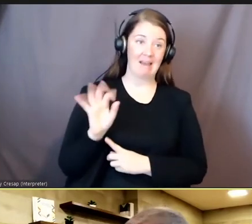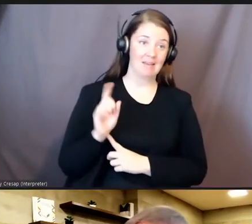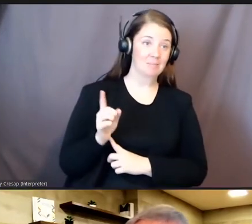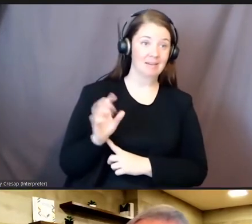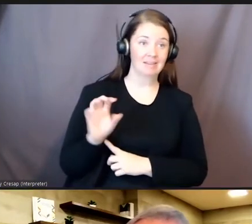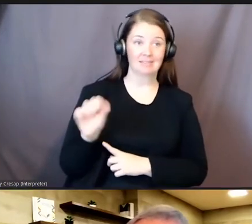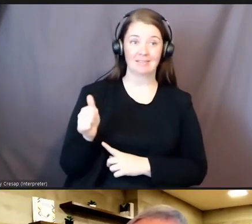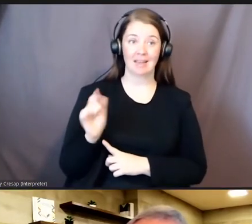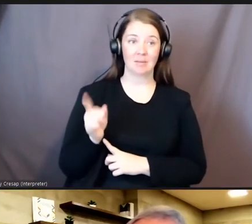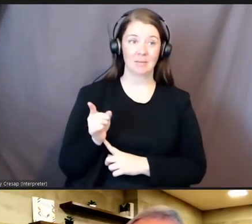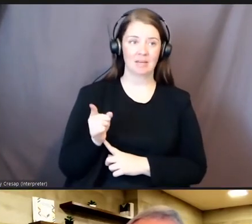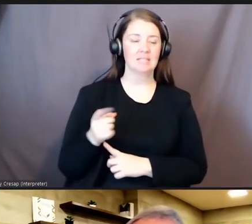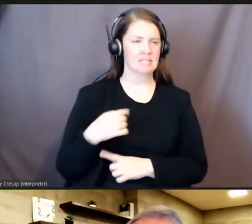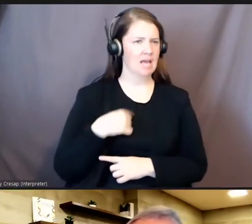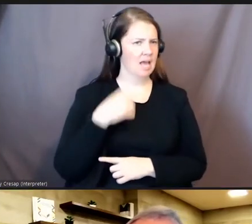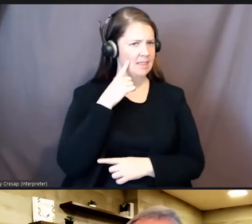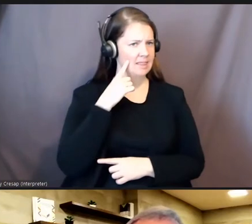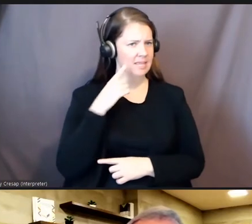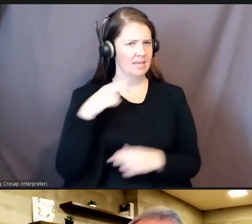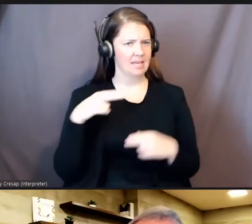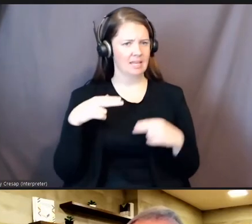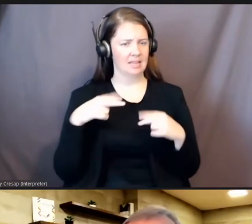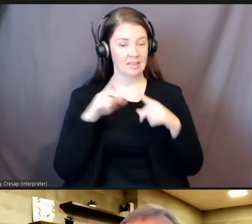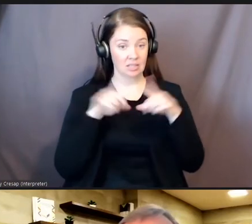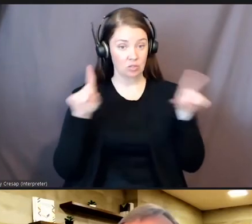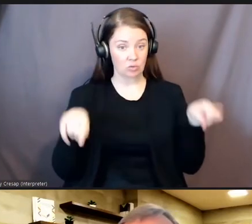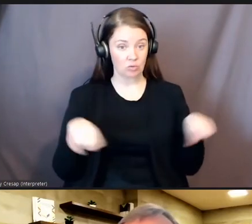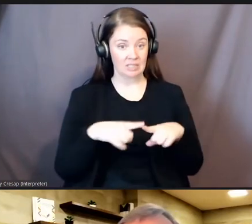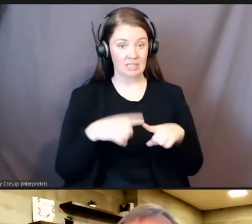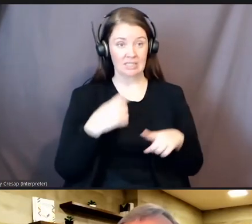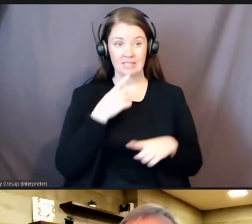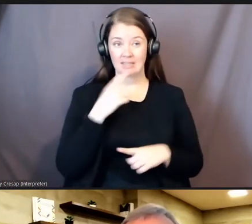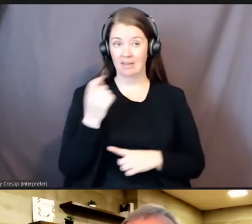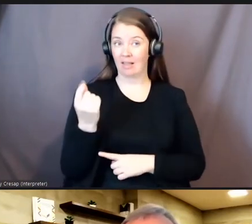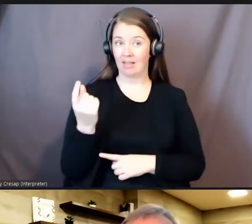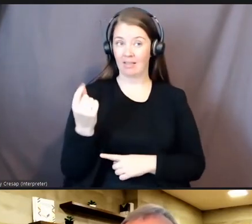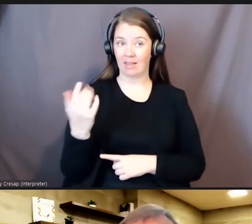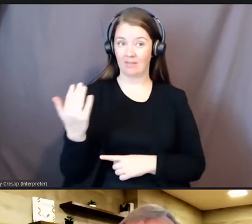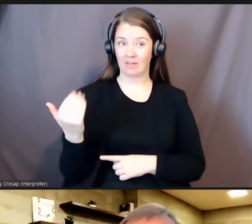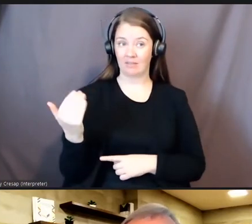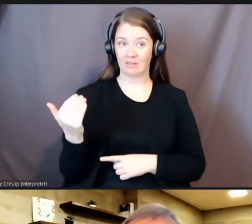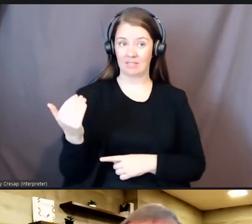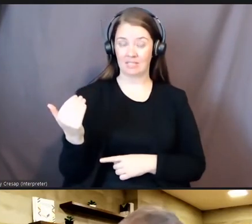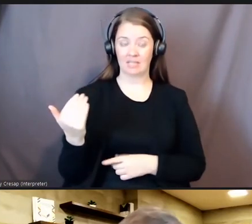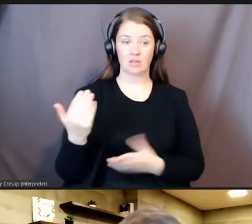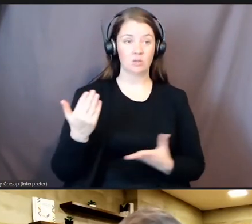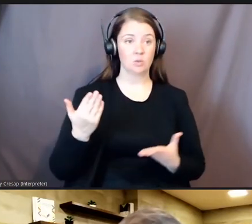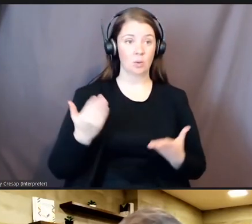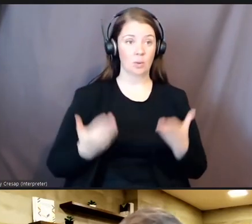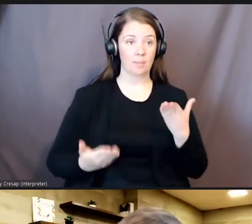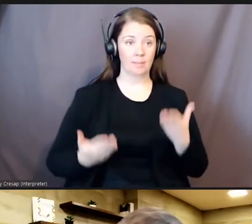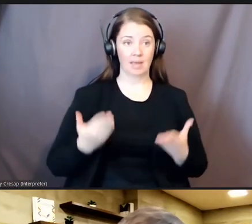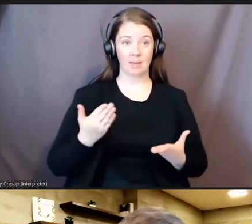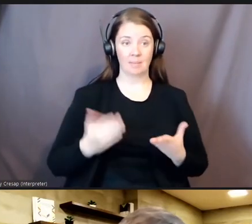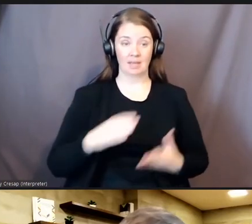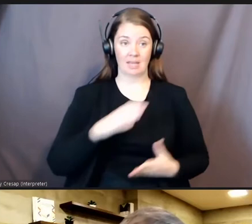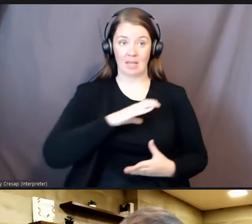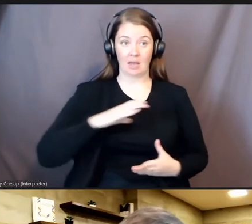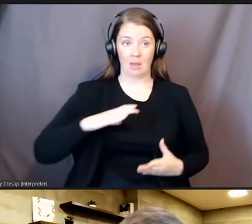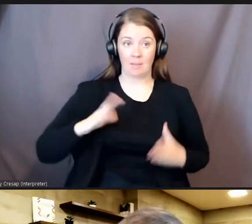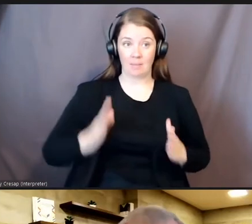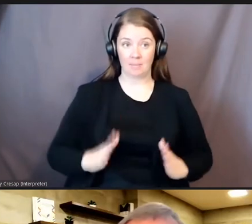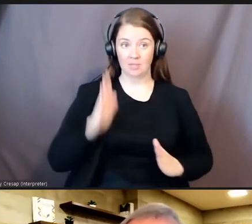9 or 10 minutes. Right. Yeah, because I think the screen said 11:15, as I recalled. So that may be when the commissioner